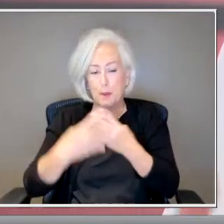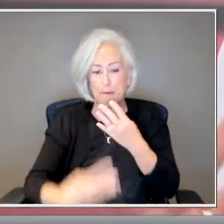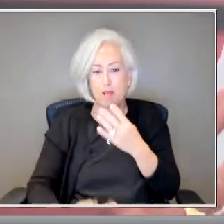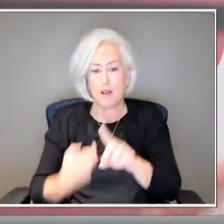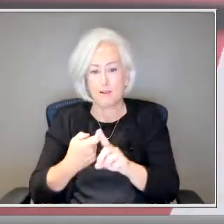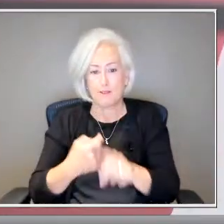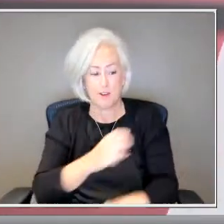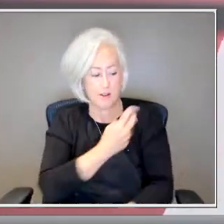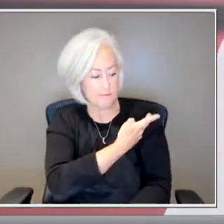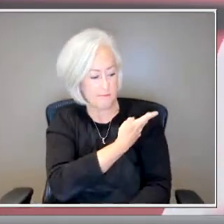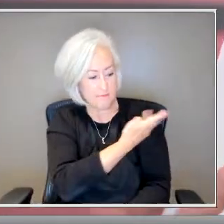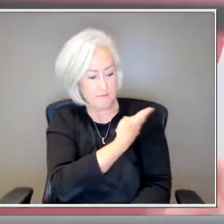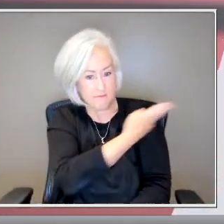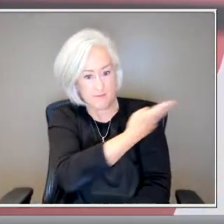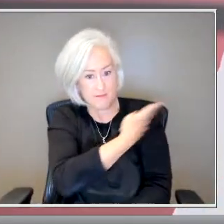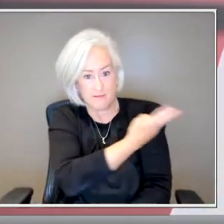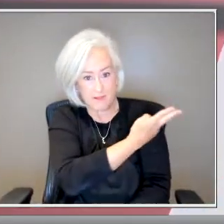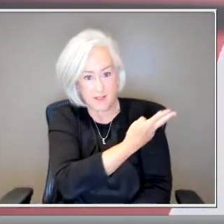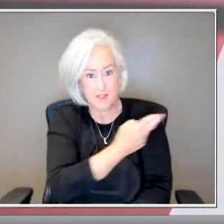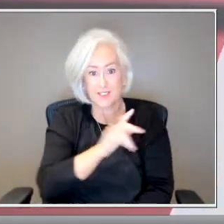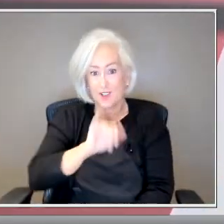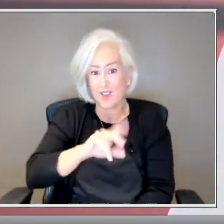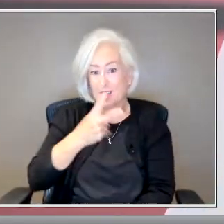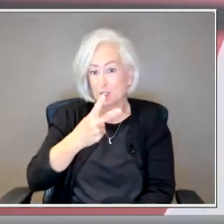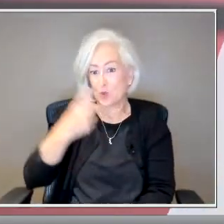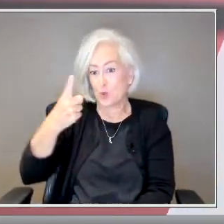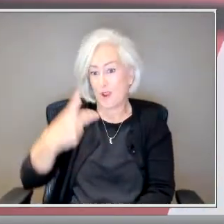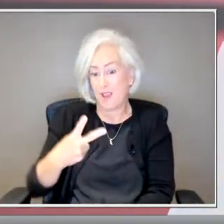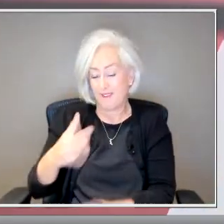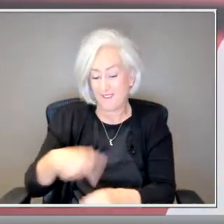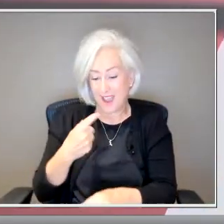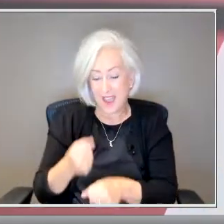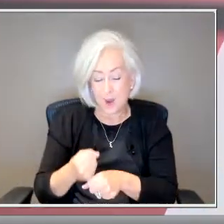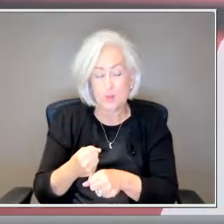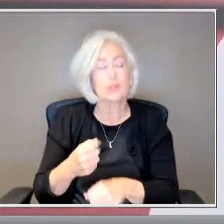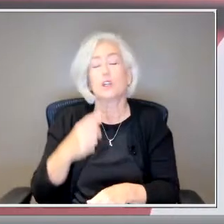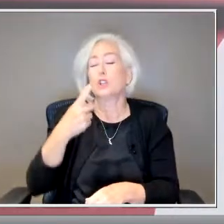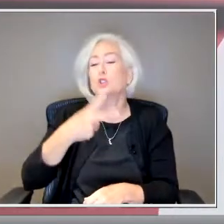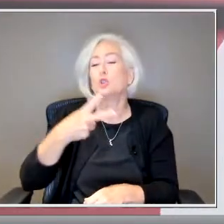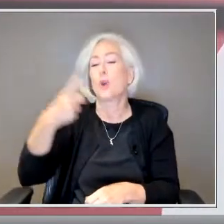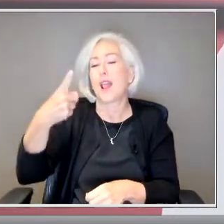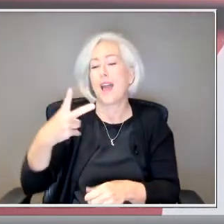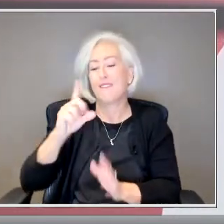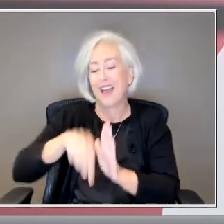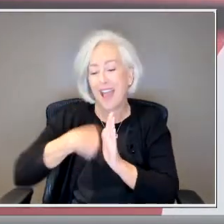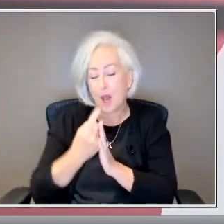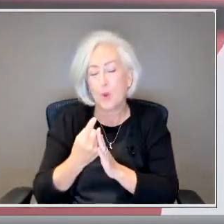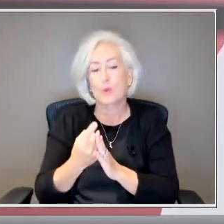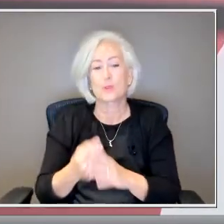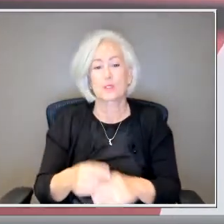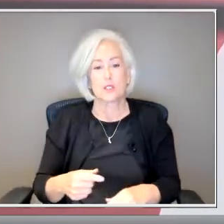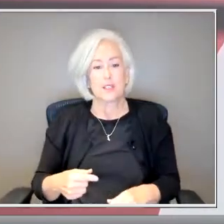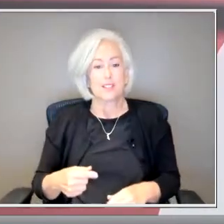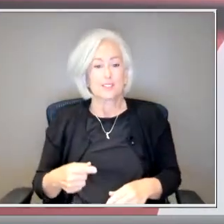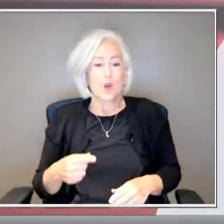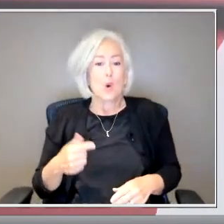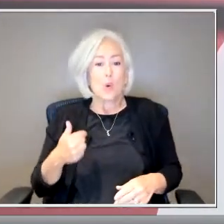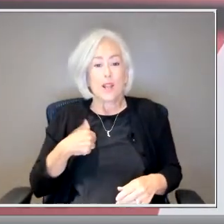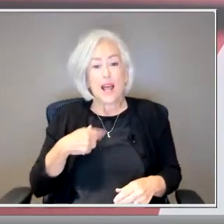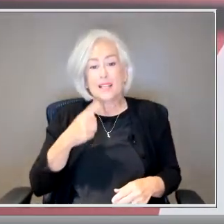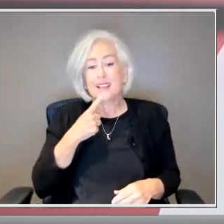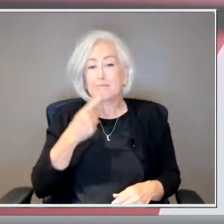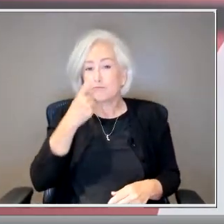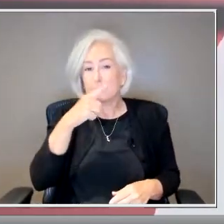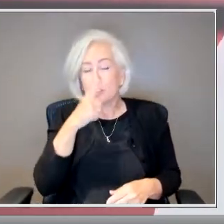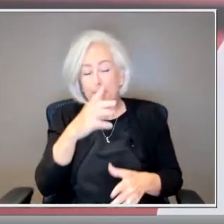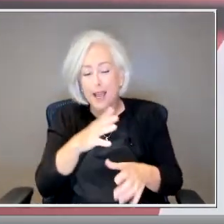just for what I think is, oh, just get blood. You know, like, you know, it's just like pick up some water for me when you're at the store. Yeah, toss it in the